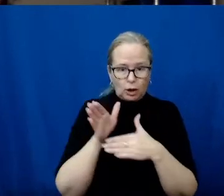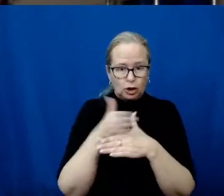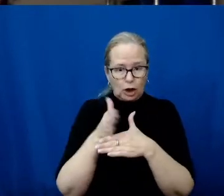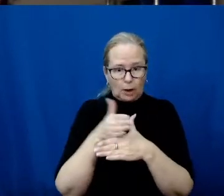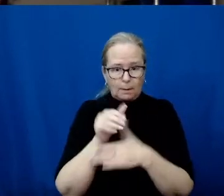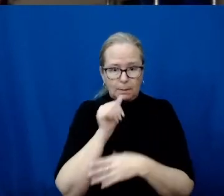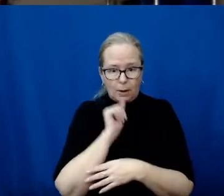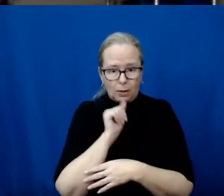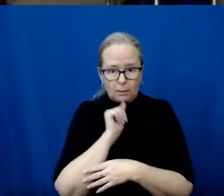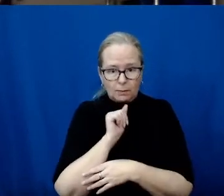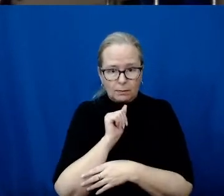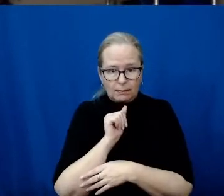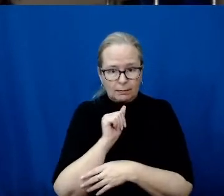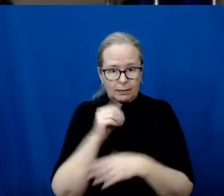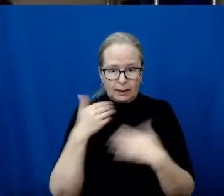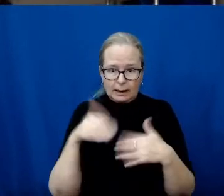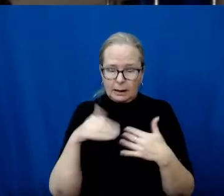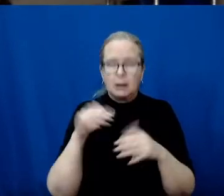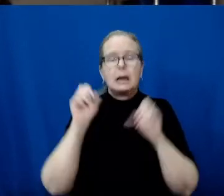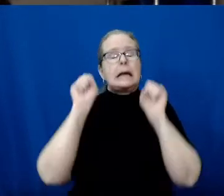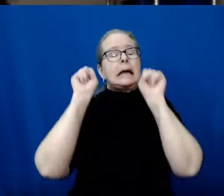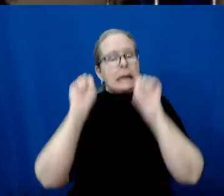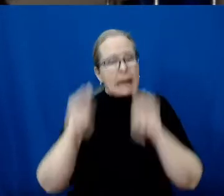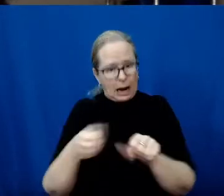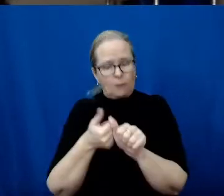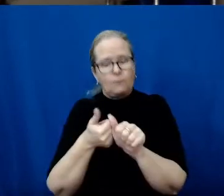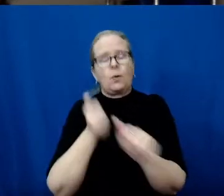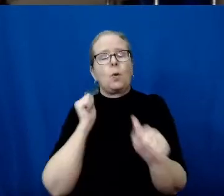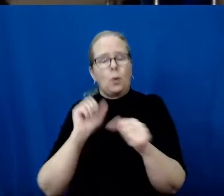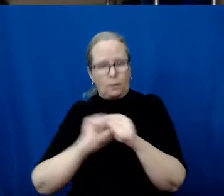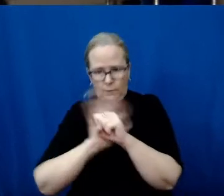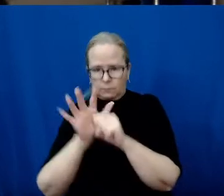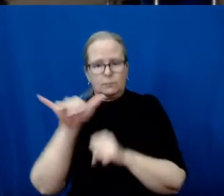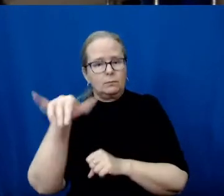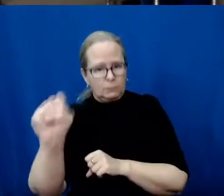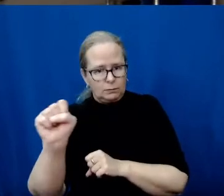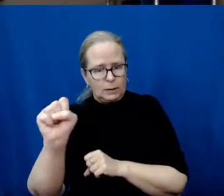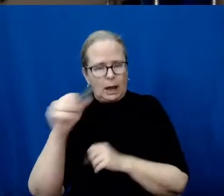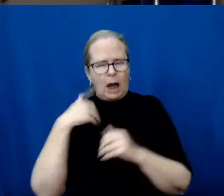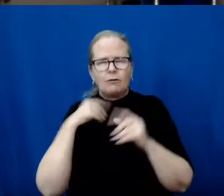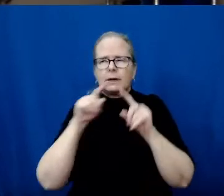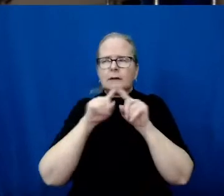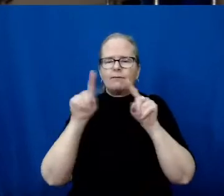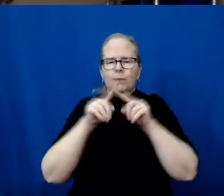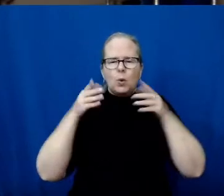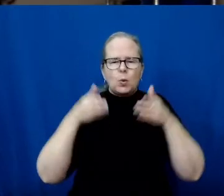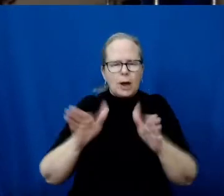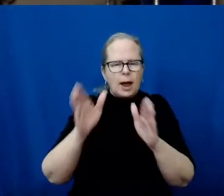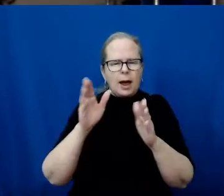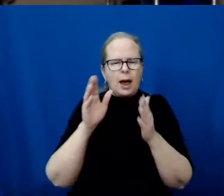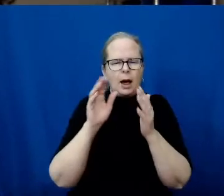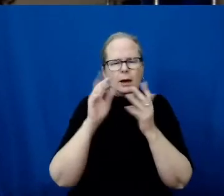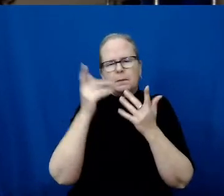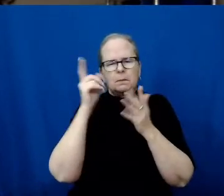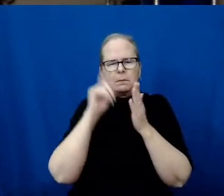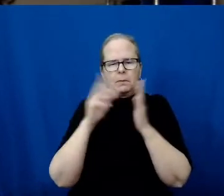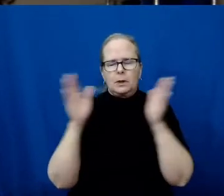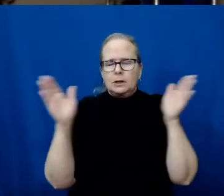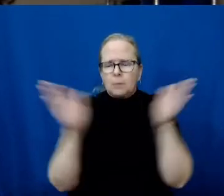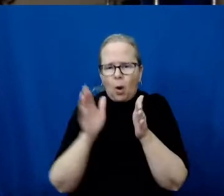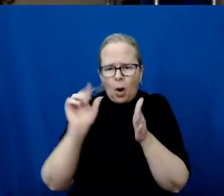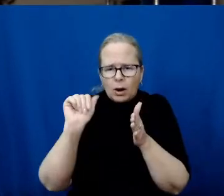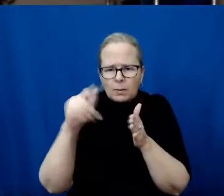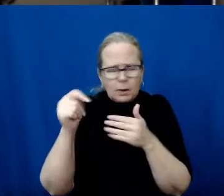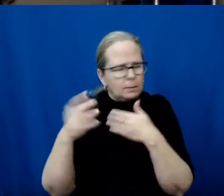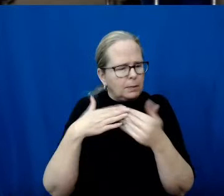ways. And even when you don't have as much space to deal with. In a moment, we're going to transition into some of